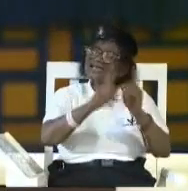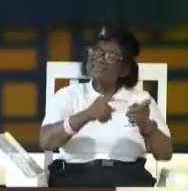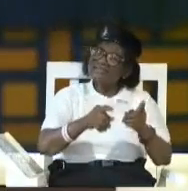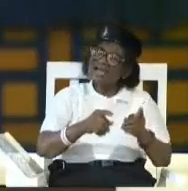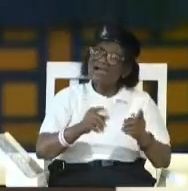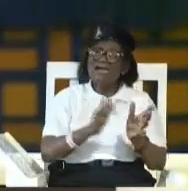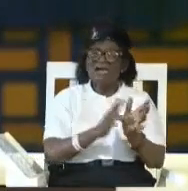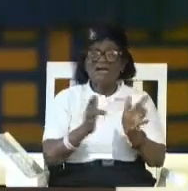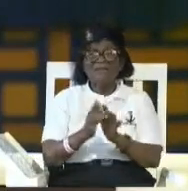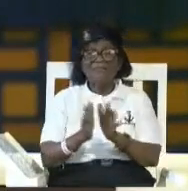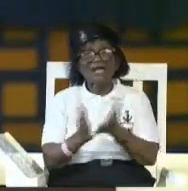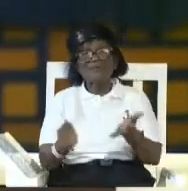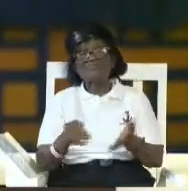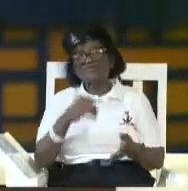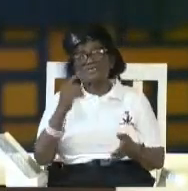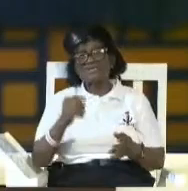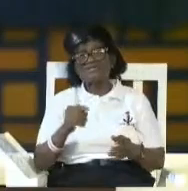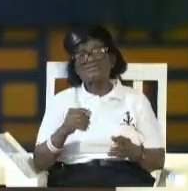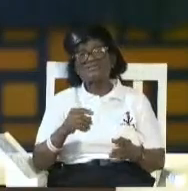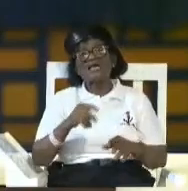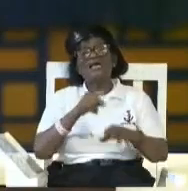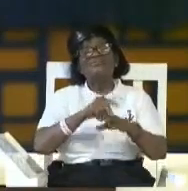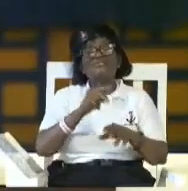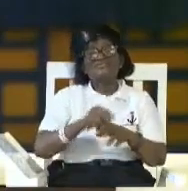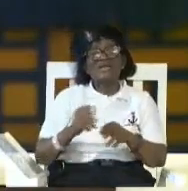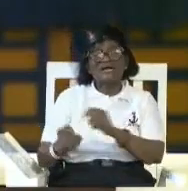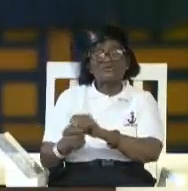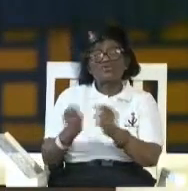Bible said, Peter turned to John,